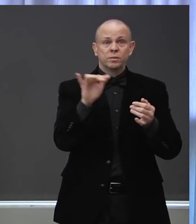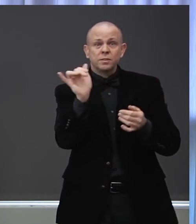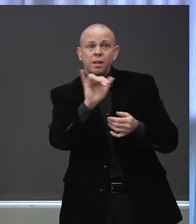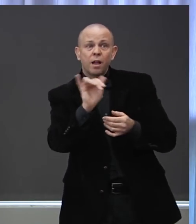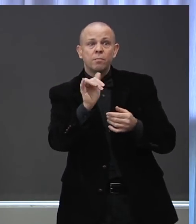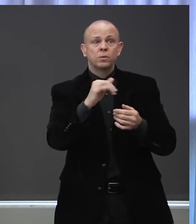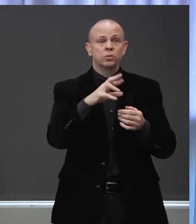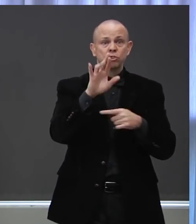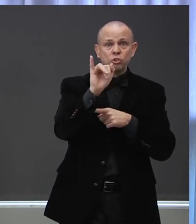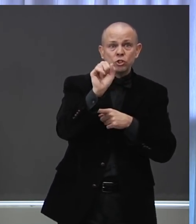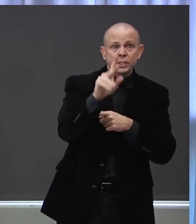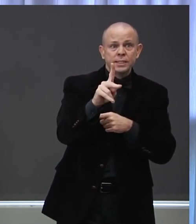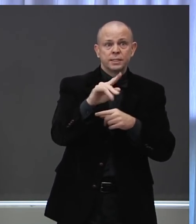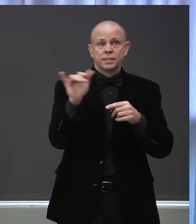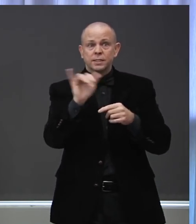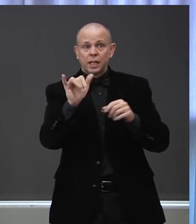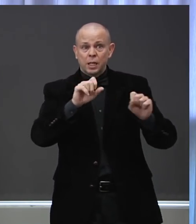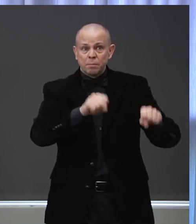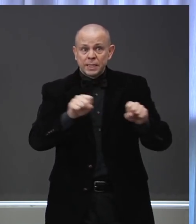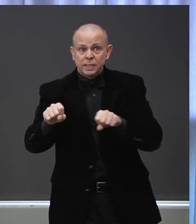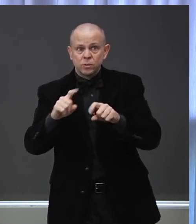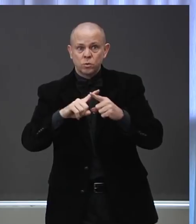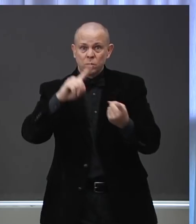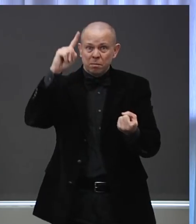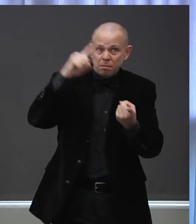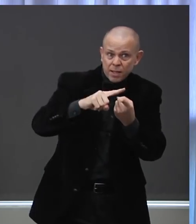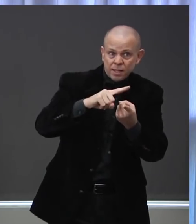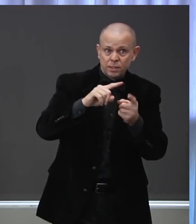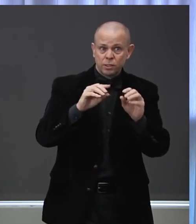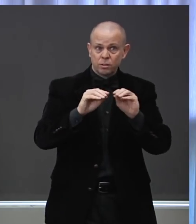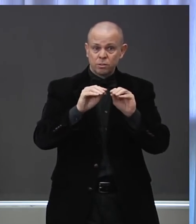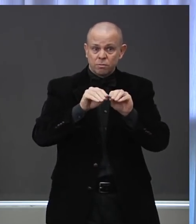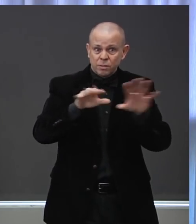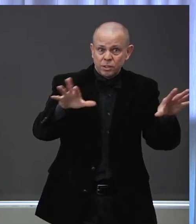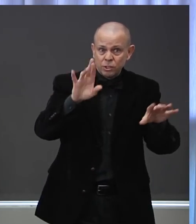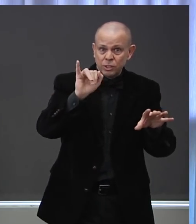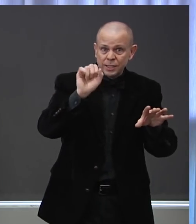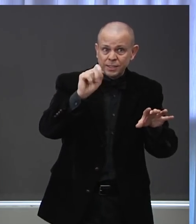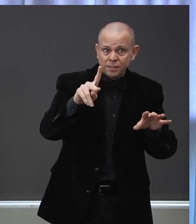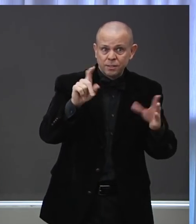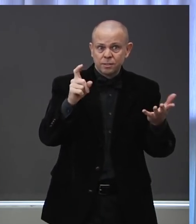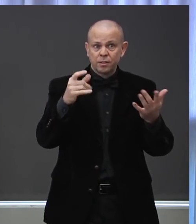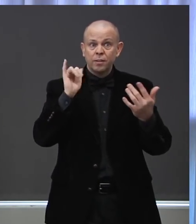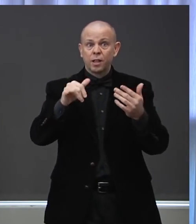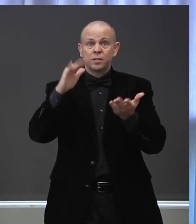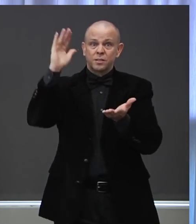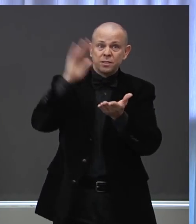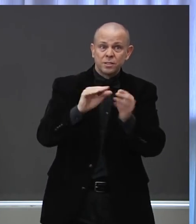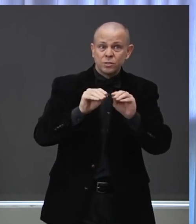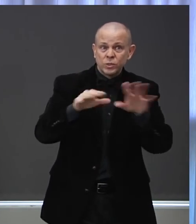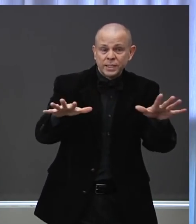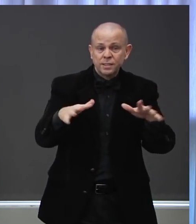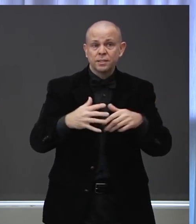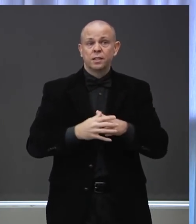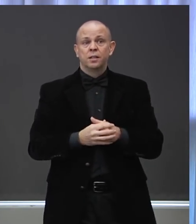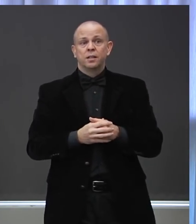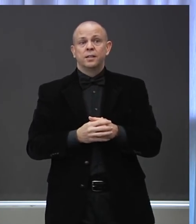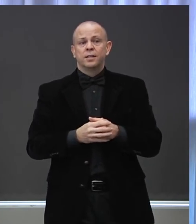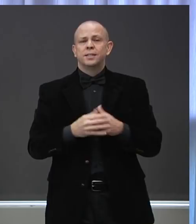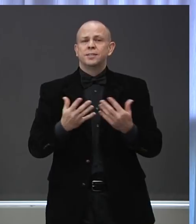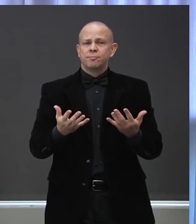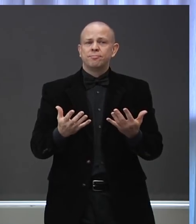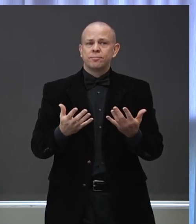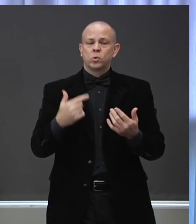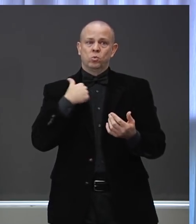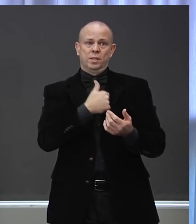to mitigate that risk to the transmission of COVID-19. So we're basing return to